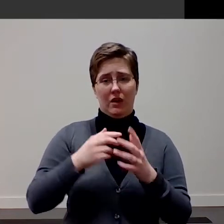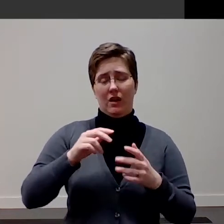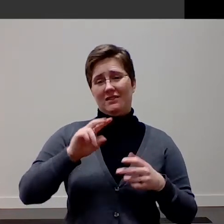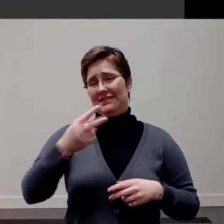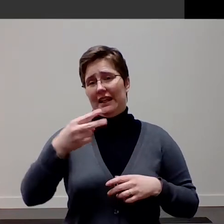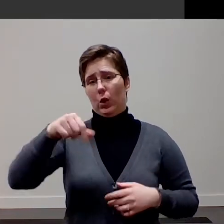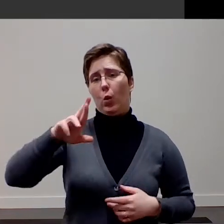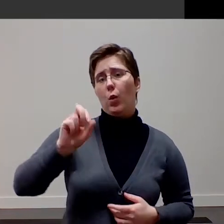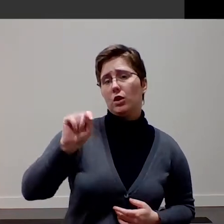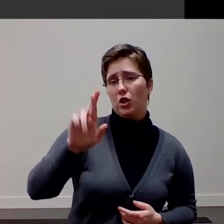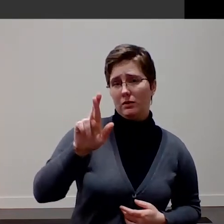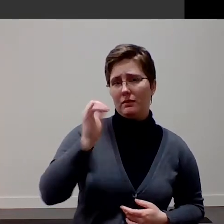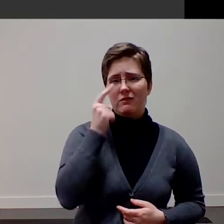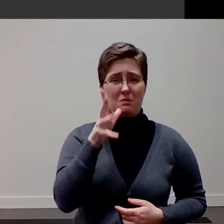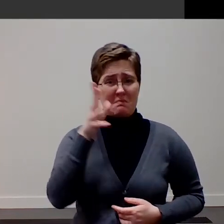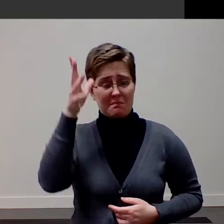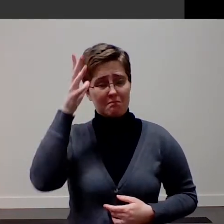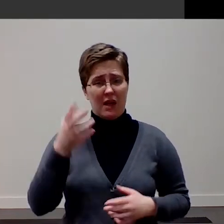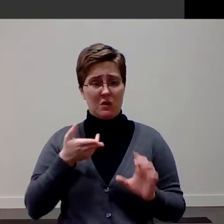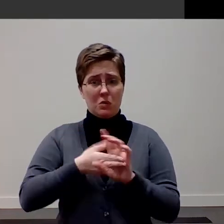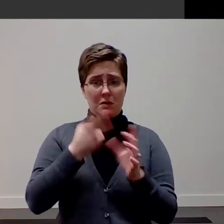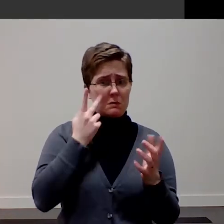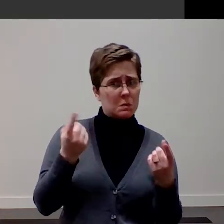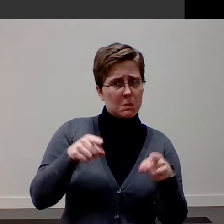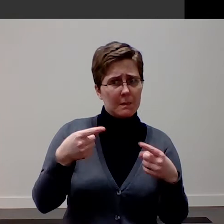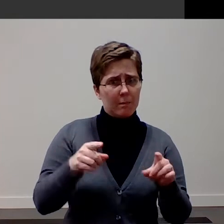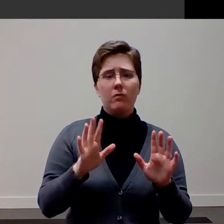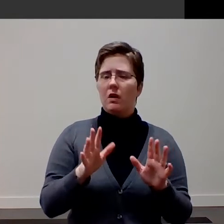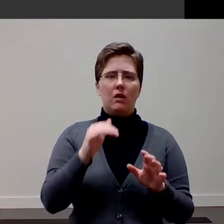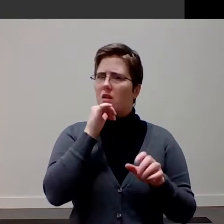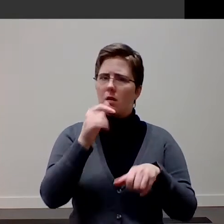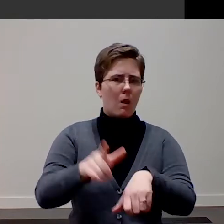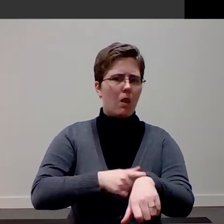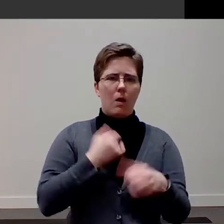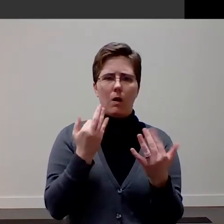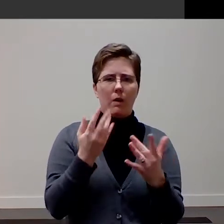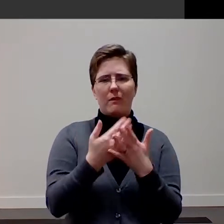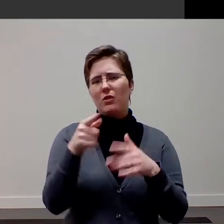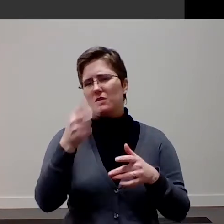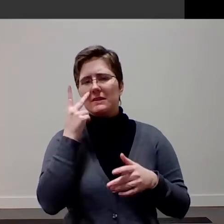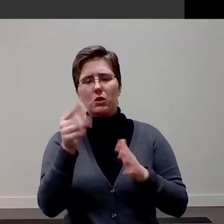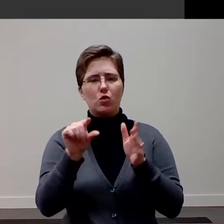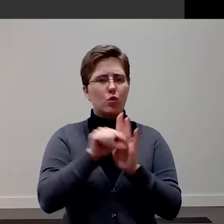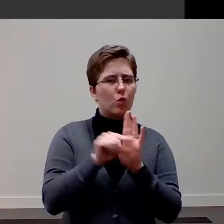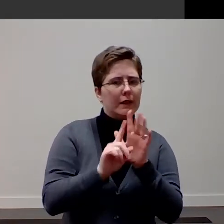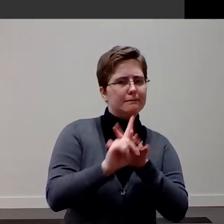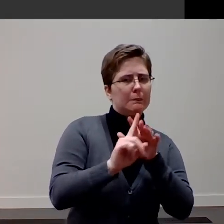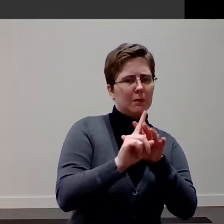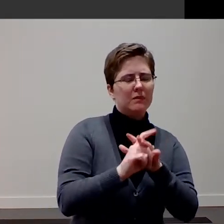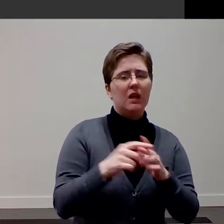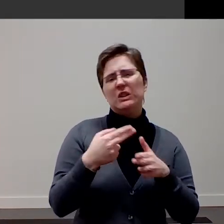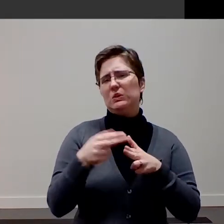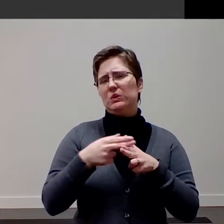if you are a parent who happened to tune in to see what's going on, it shouldn't be that long before you start to see some grades. It was a